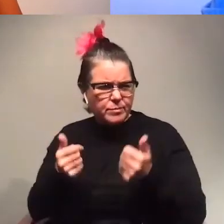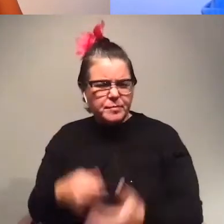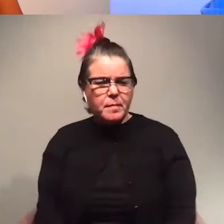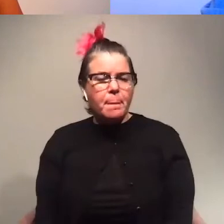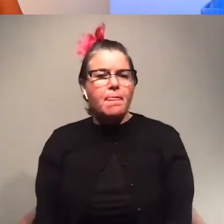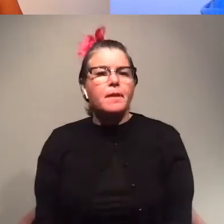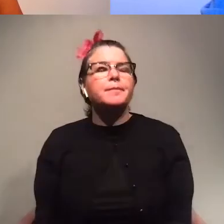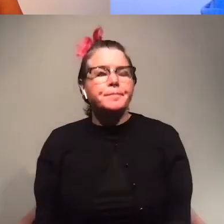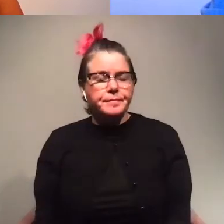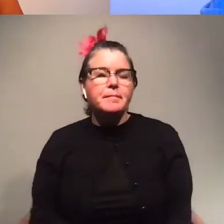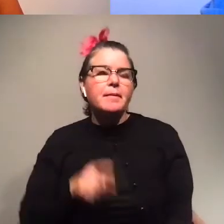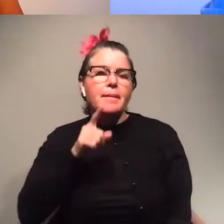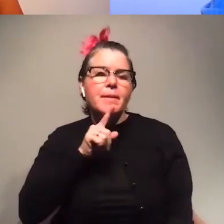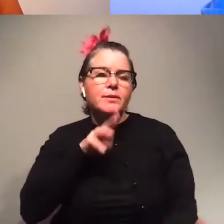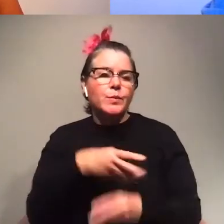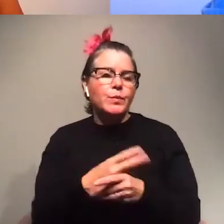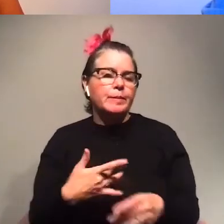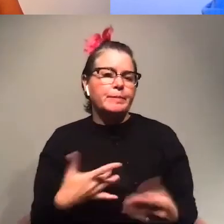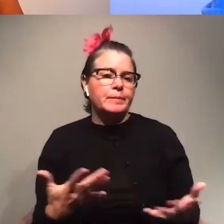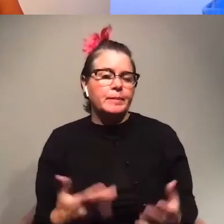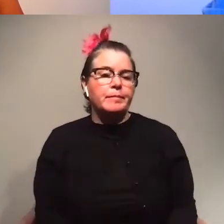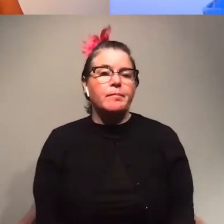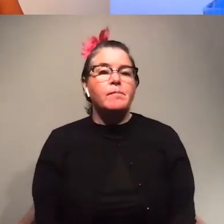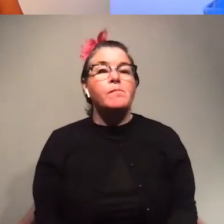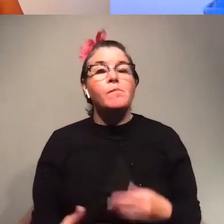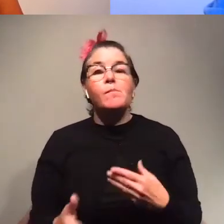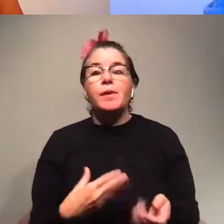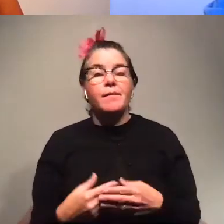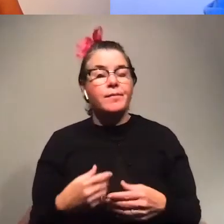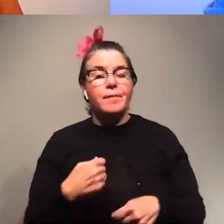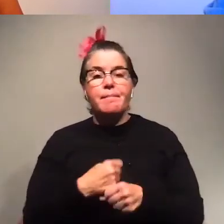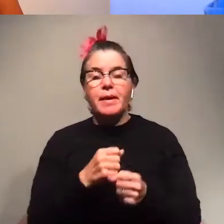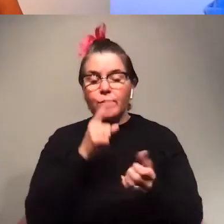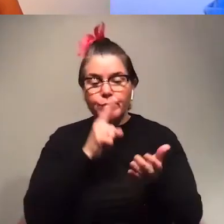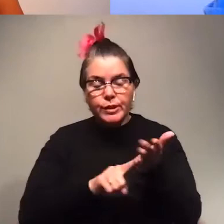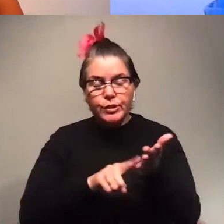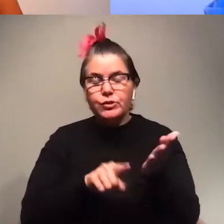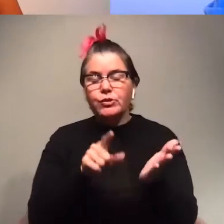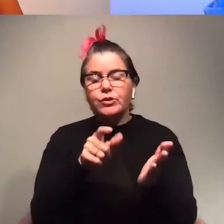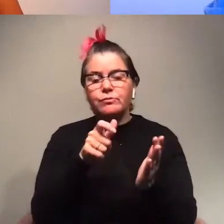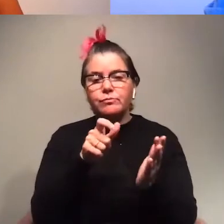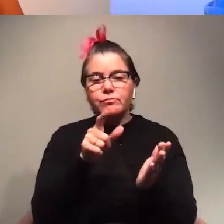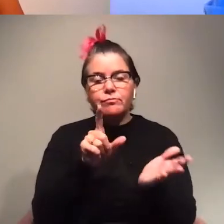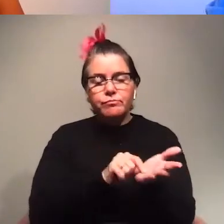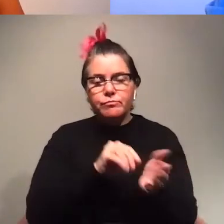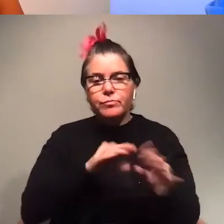thing that we do in the plastics world is we have to, whenever we make a paper or any kind of research work, we have to prove what plastic we're working with. And so